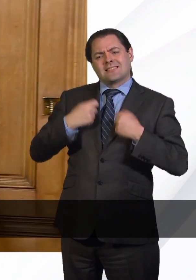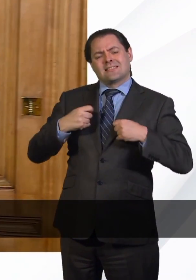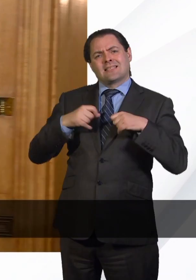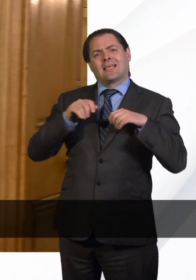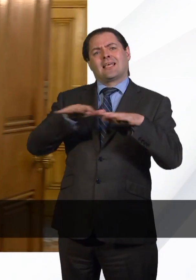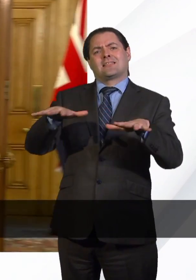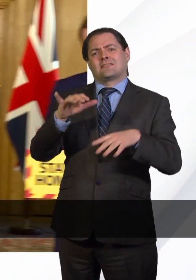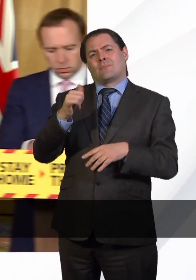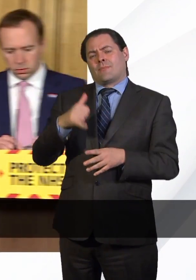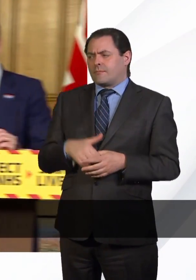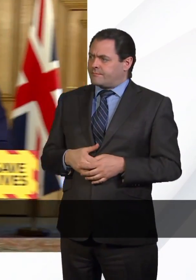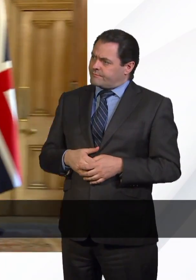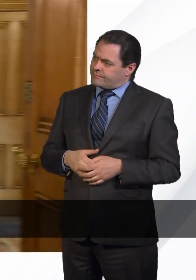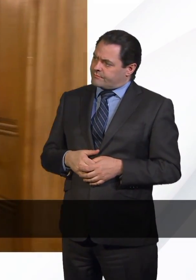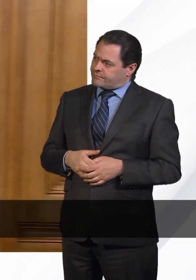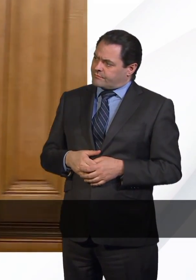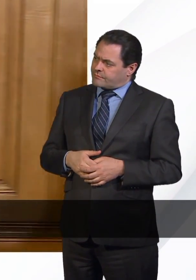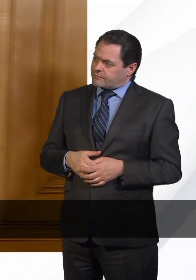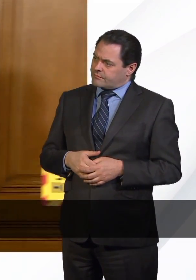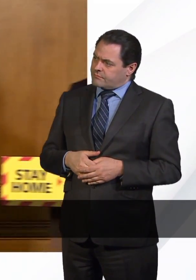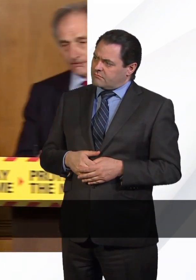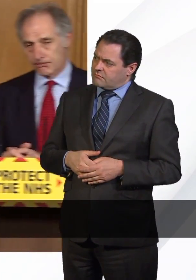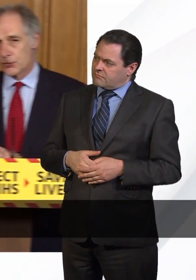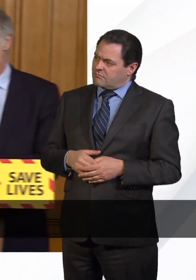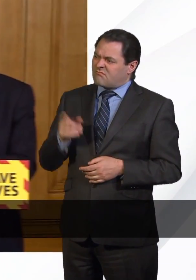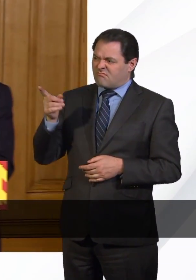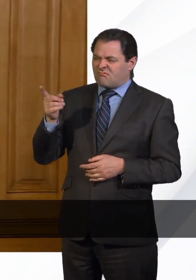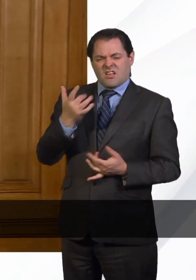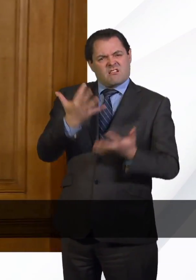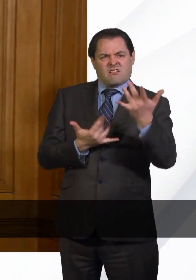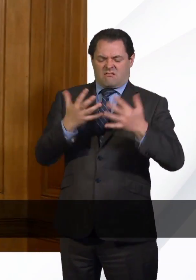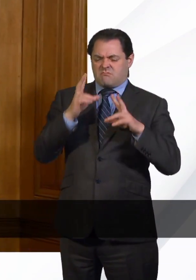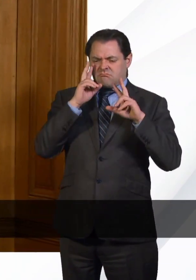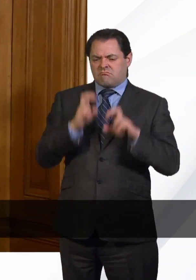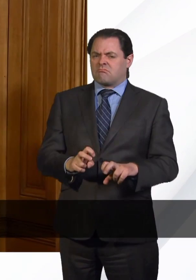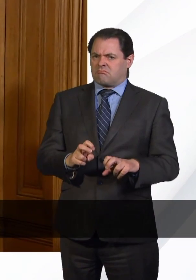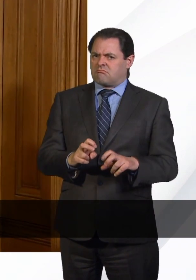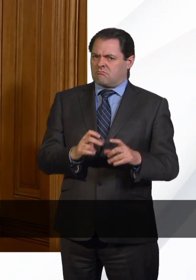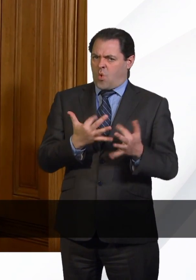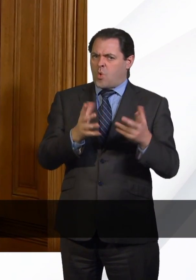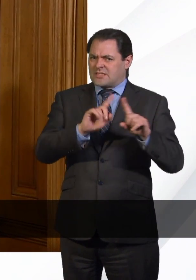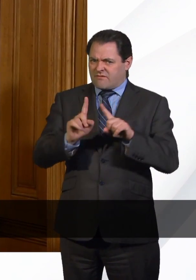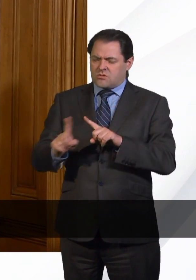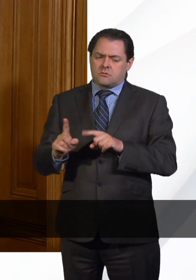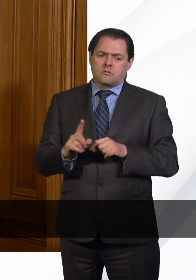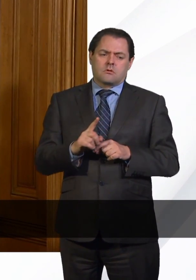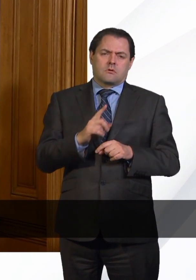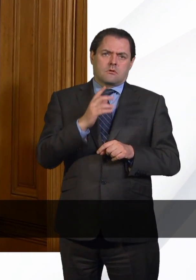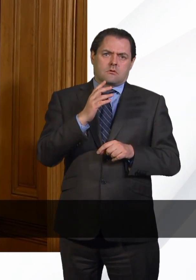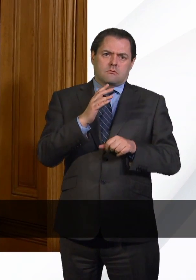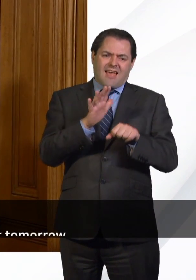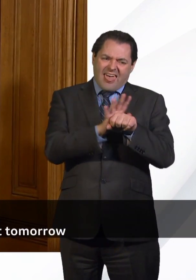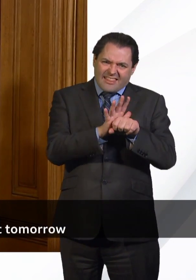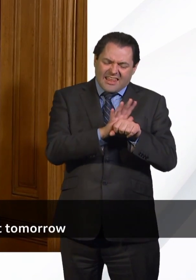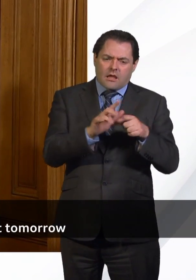Jonathan. Well, just to say that we are, as you say, looking at the data very carefully, not just on ethnicity, but also on age, sex, and other factors such